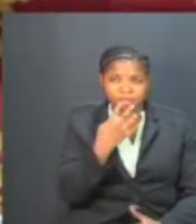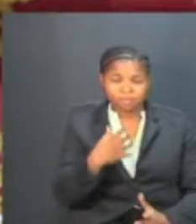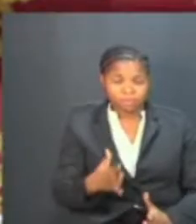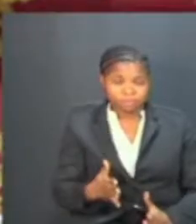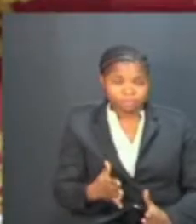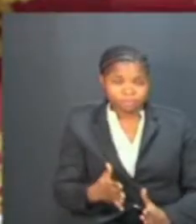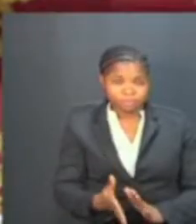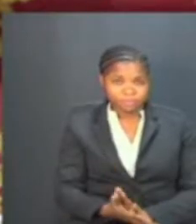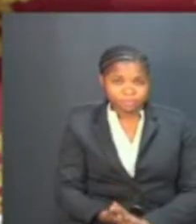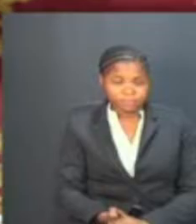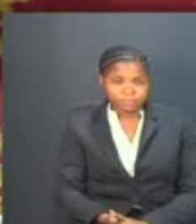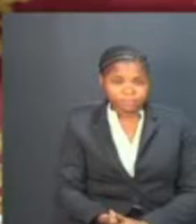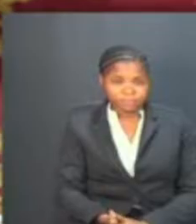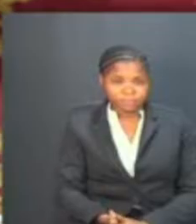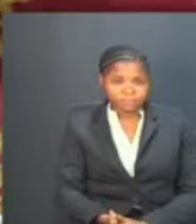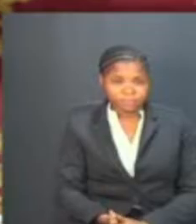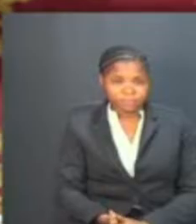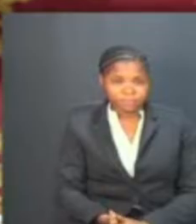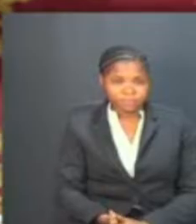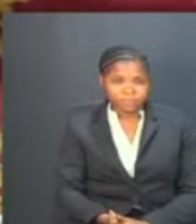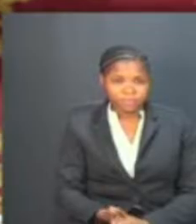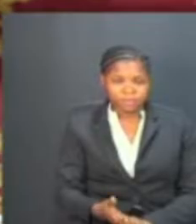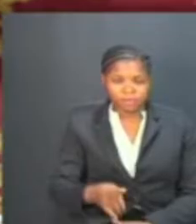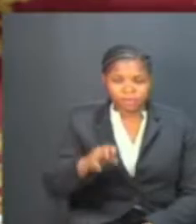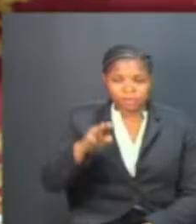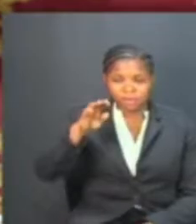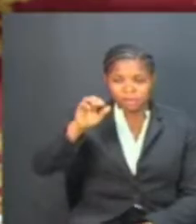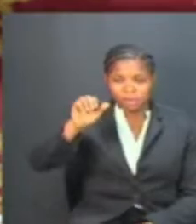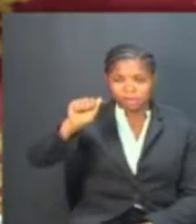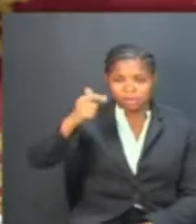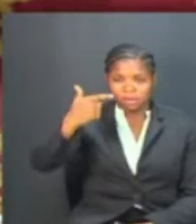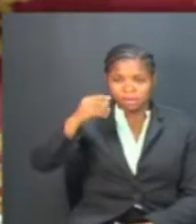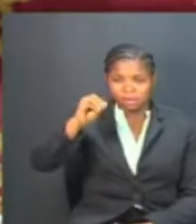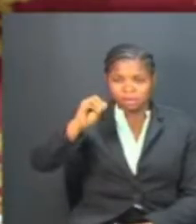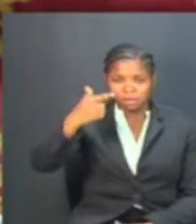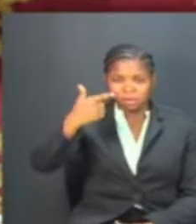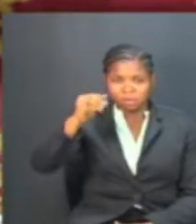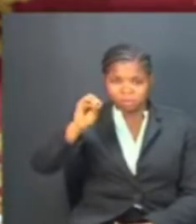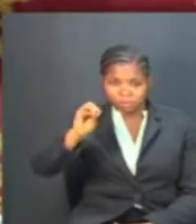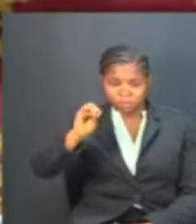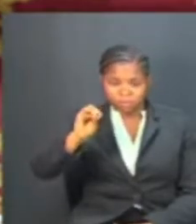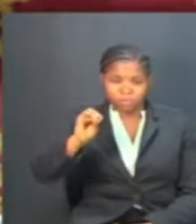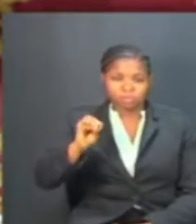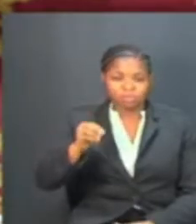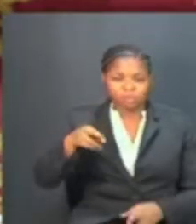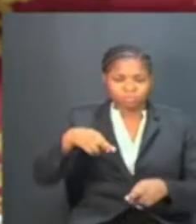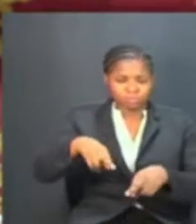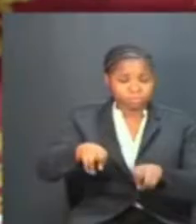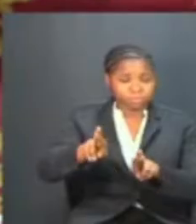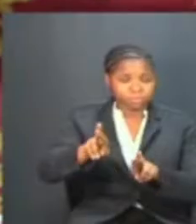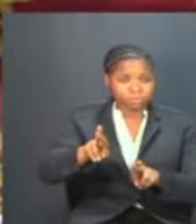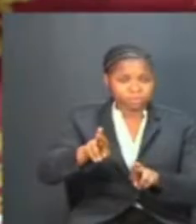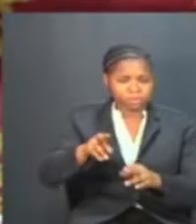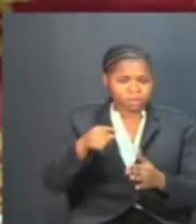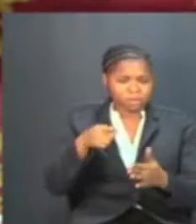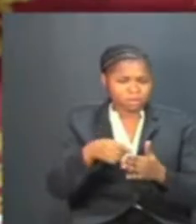the Macro Agogo Chedia Road, this road